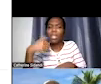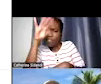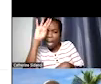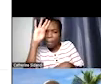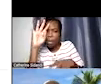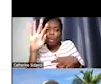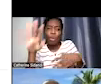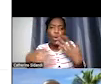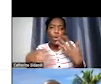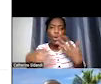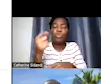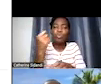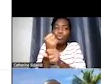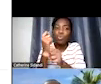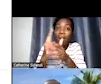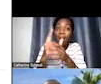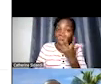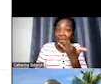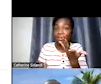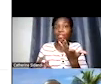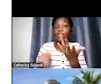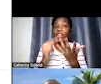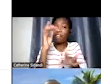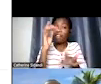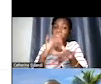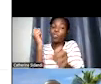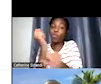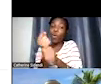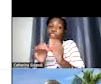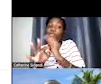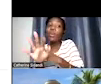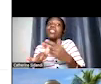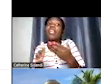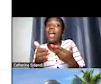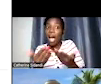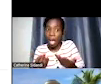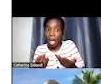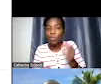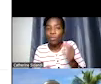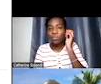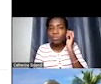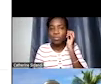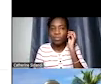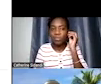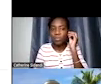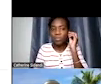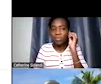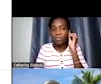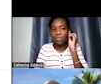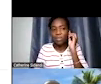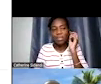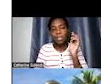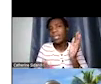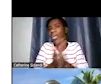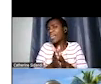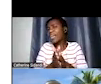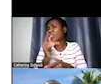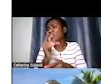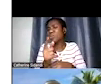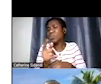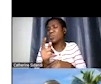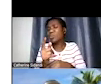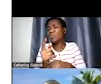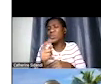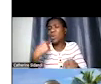do? How did it affect your work, if it did? And how did you manage to move